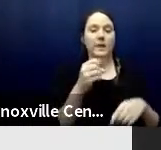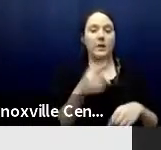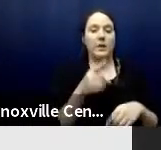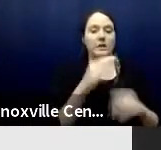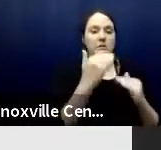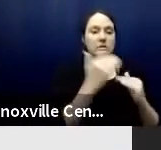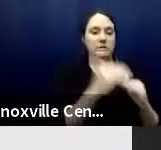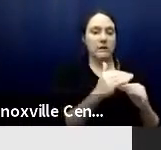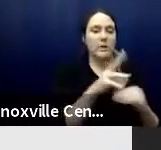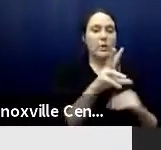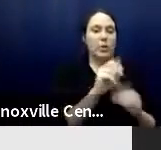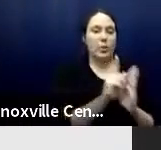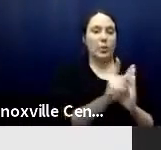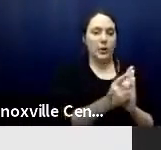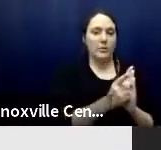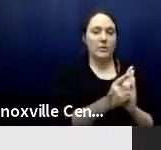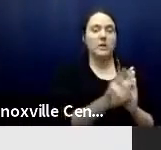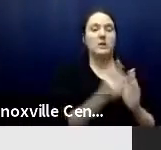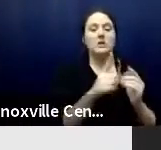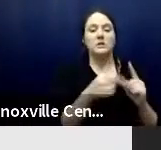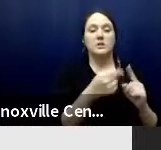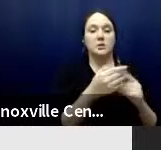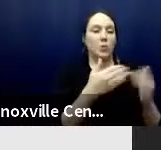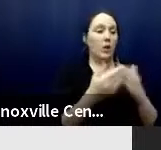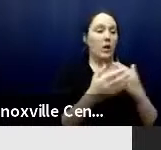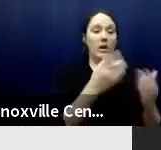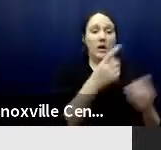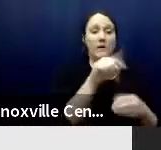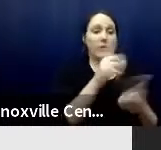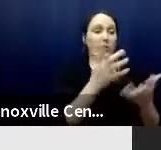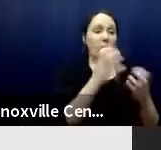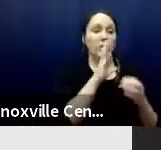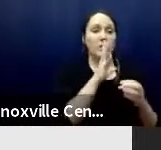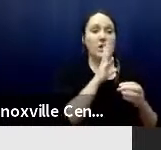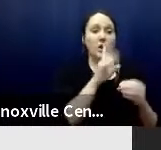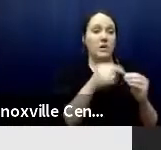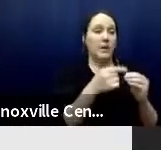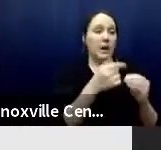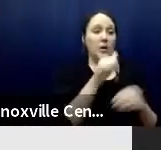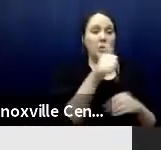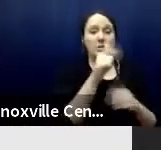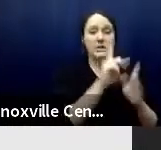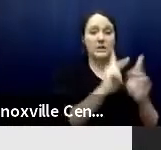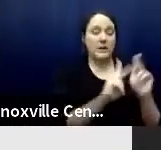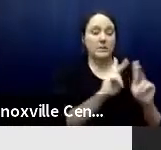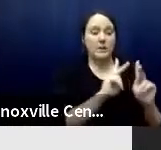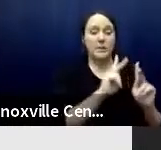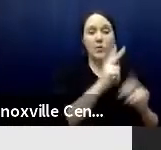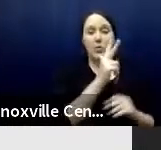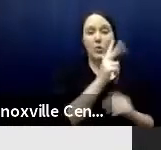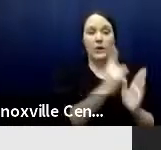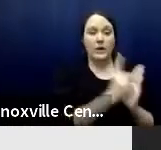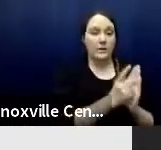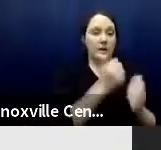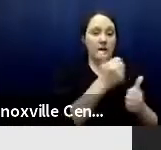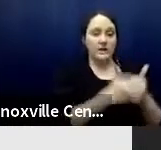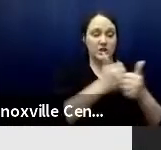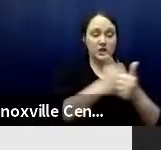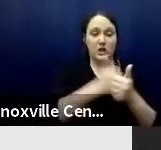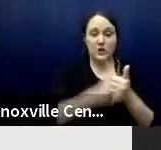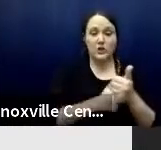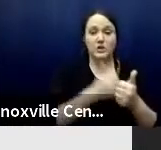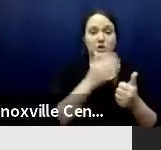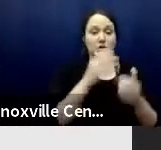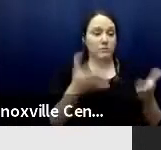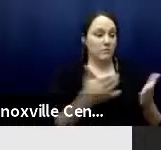a 30-minute period, whatever people want to talk about, 10 people, 3 minutes each. We're going to let them do that and take that as information